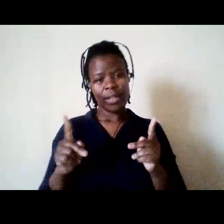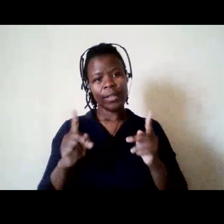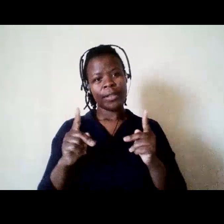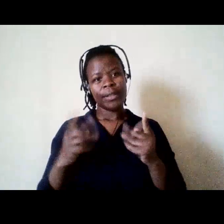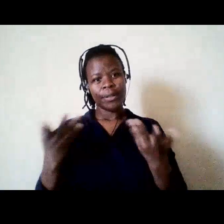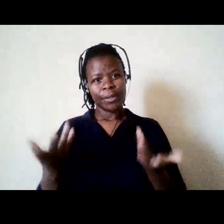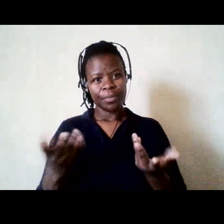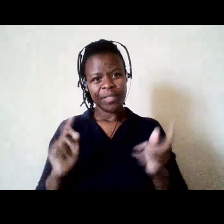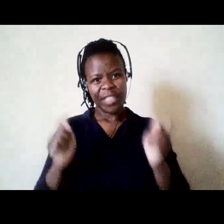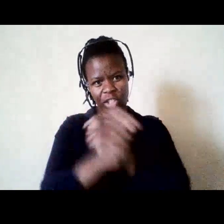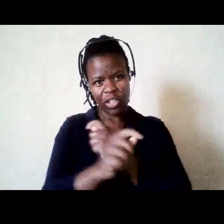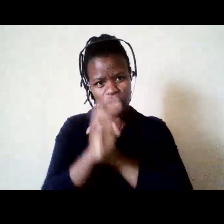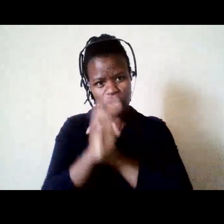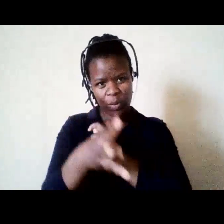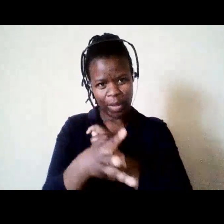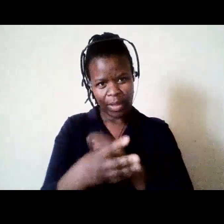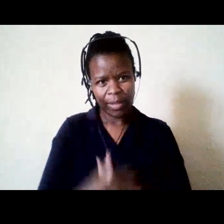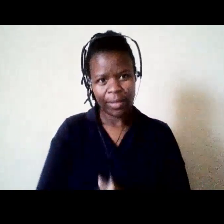changes.